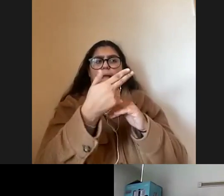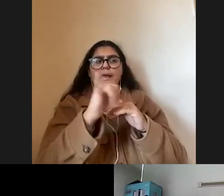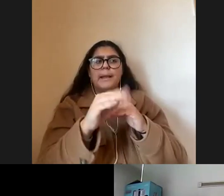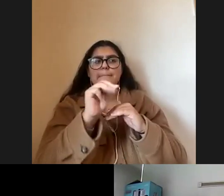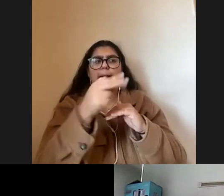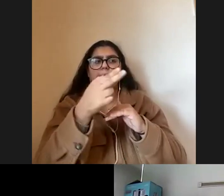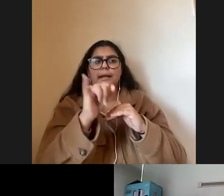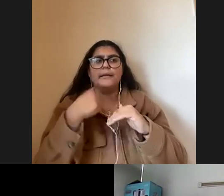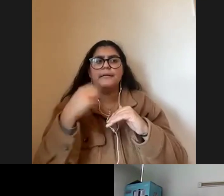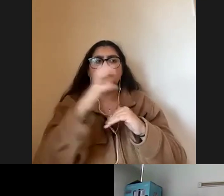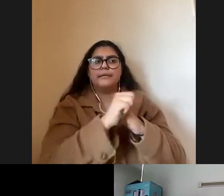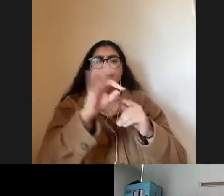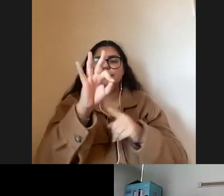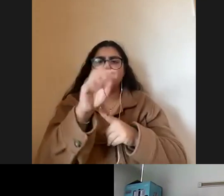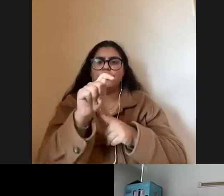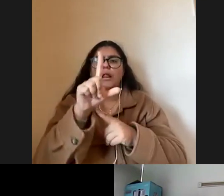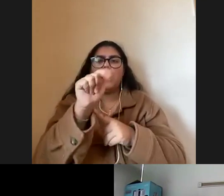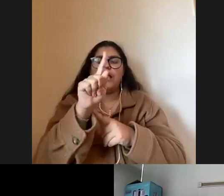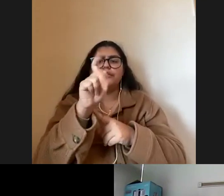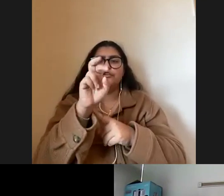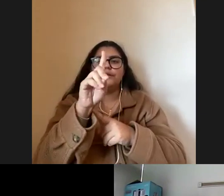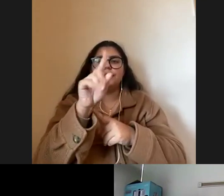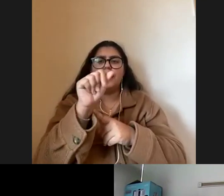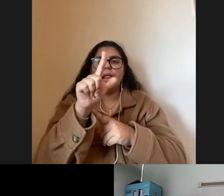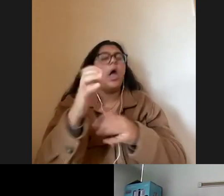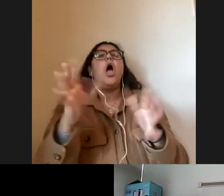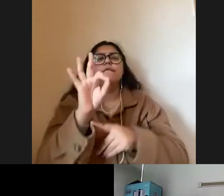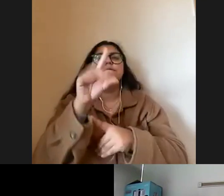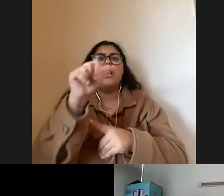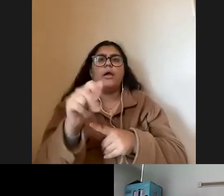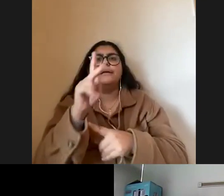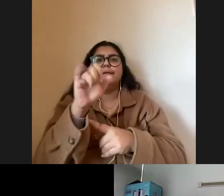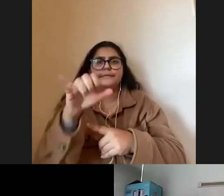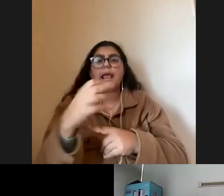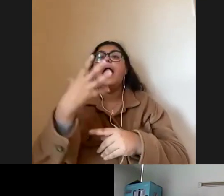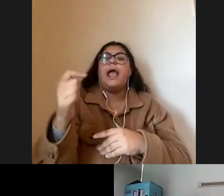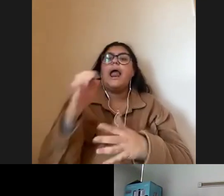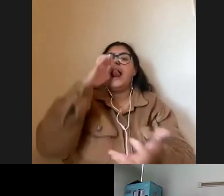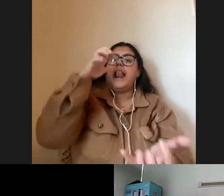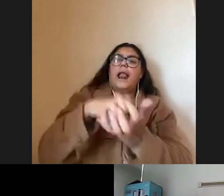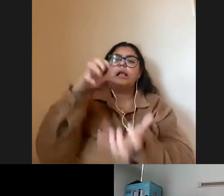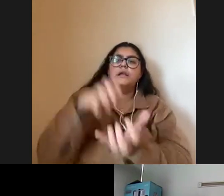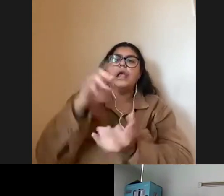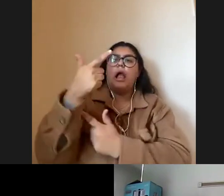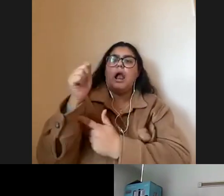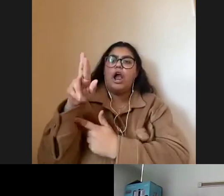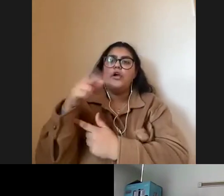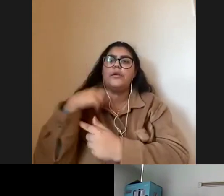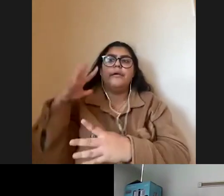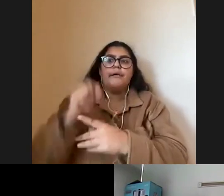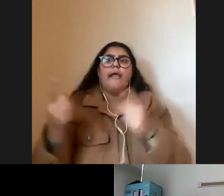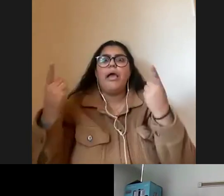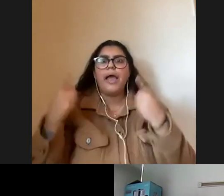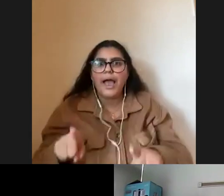coast of Fort Lauderdale, Florida, or sorry, the Florida Keys, and an alligator gar that I caught by accident